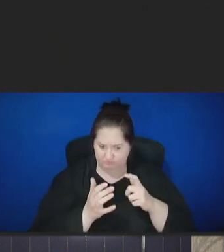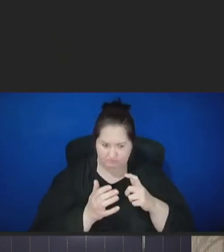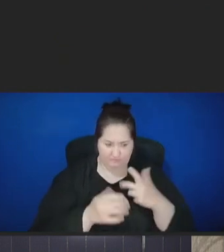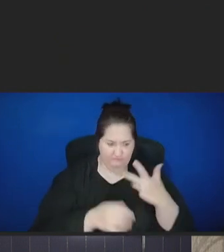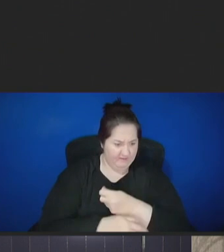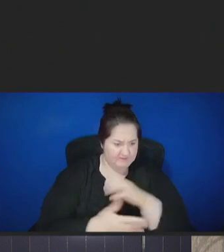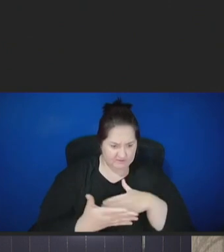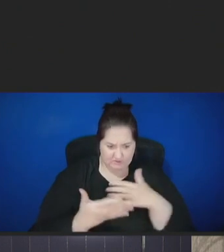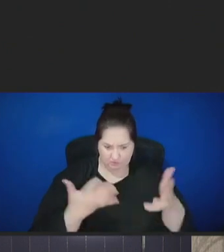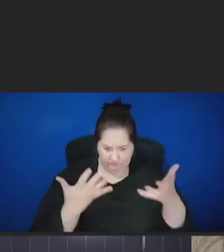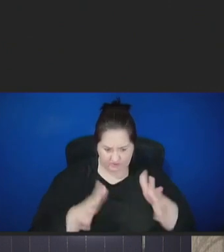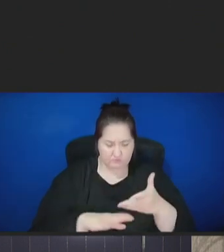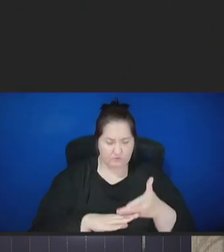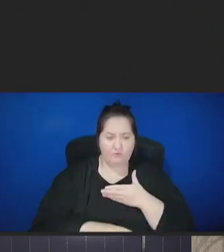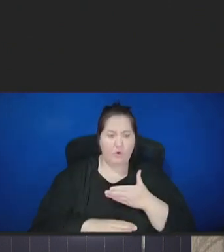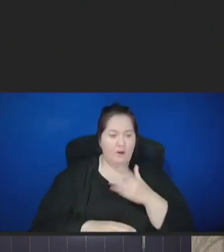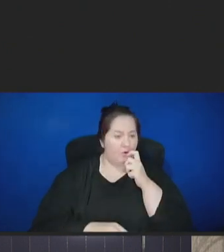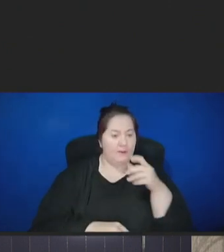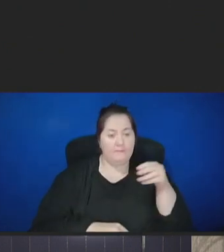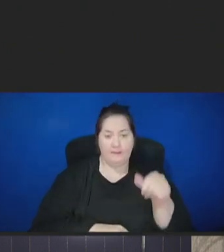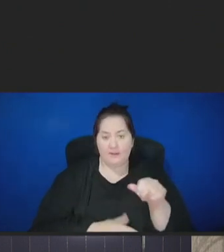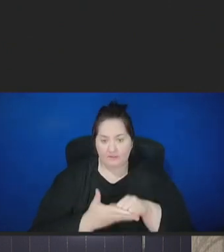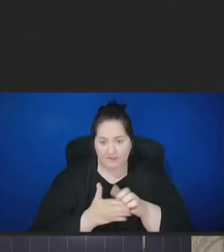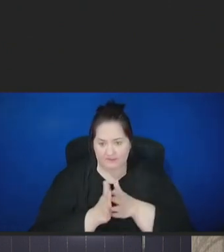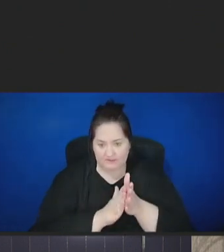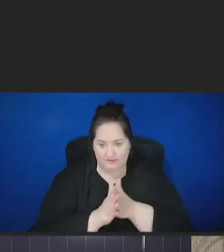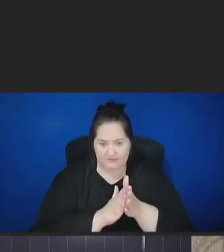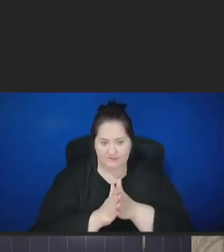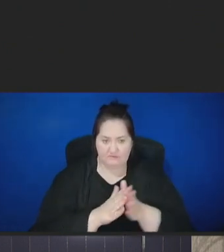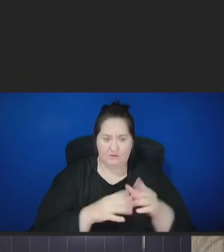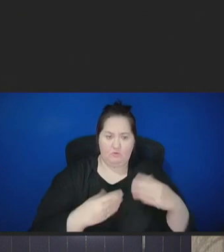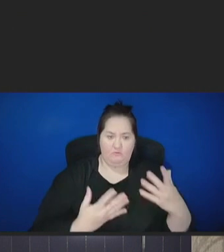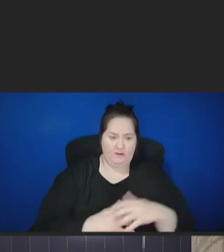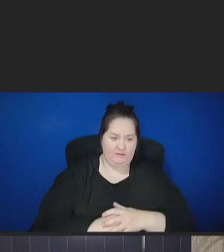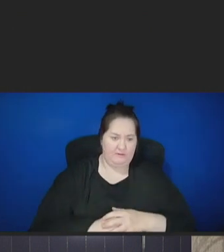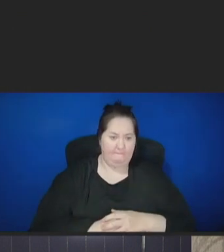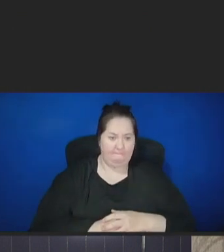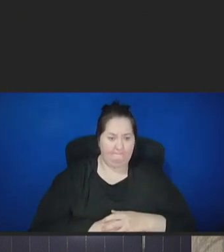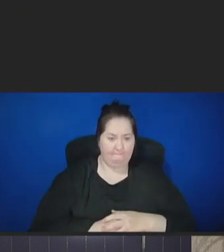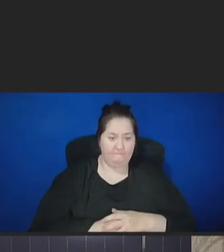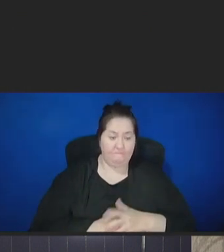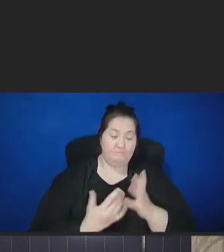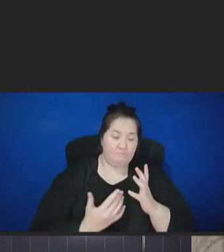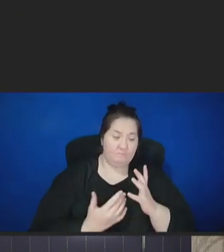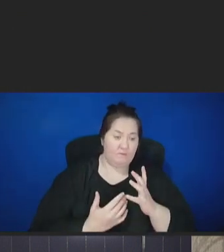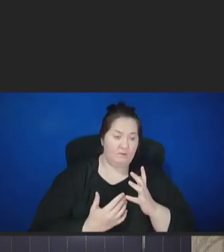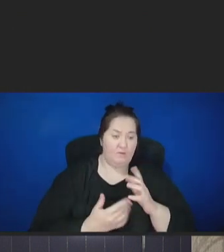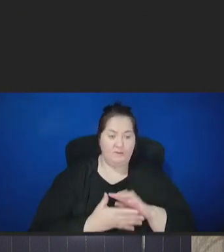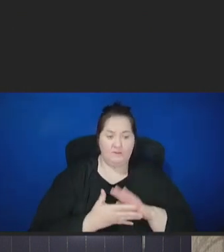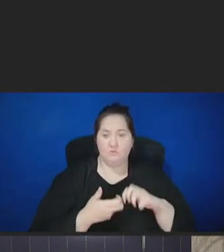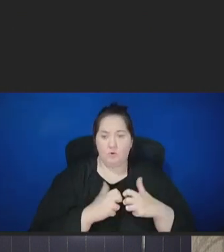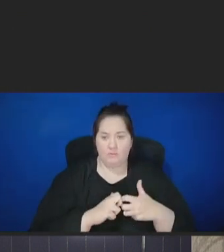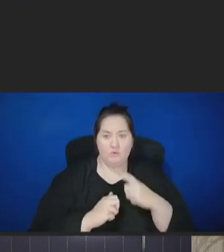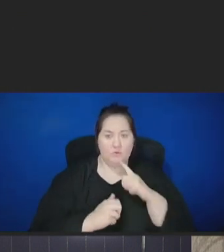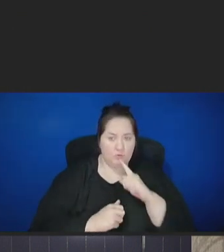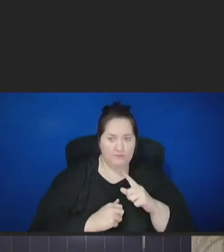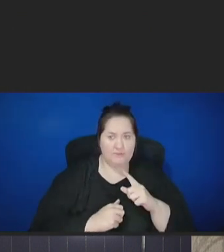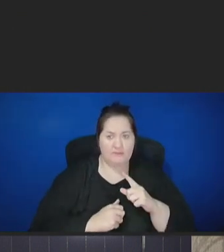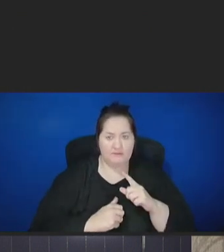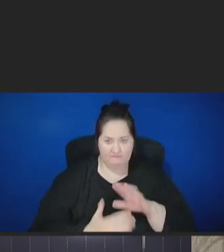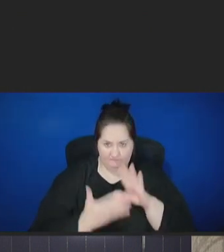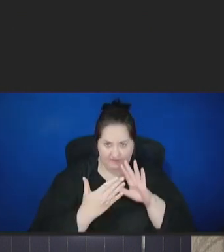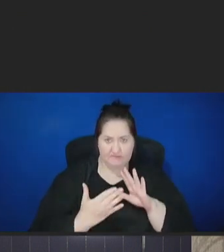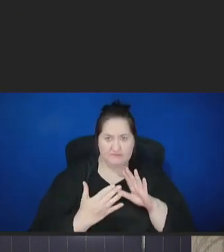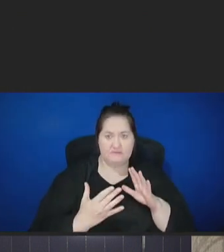schedule before I don't get paid out on that incentive that is provided for me. So these are the problems that really face the